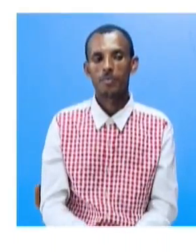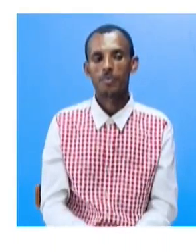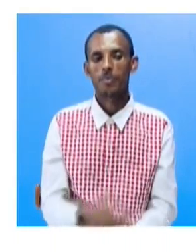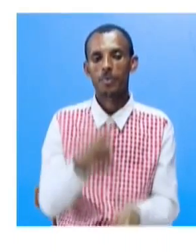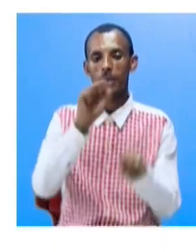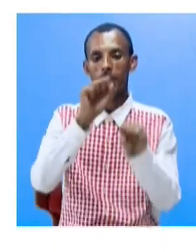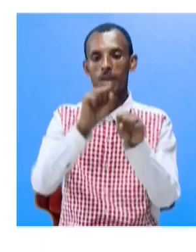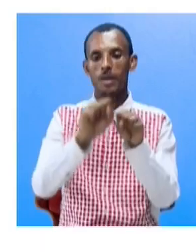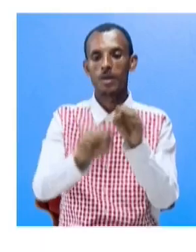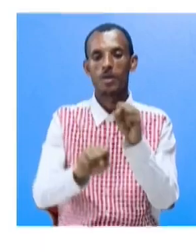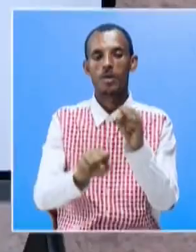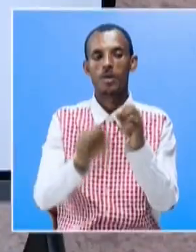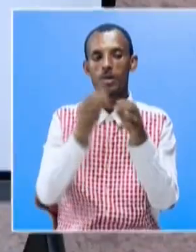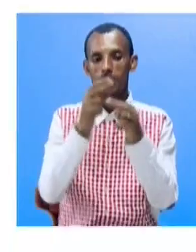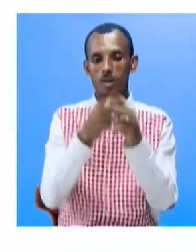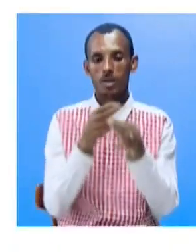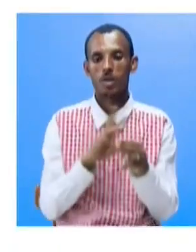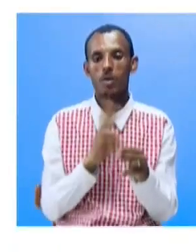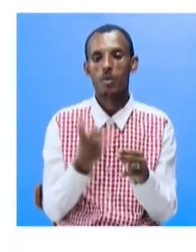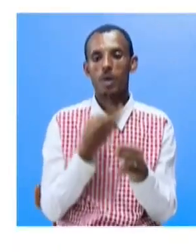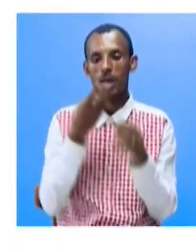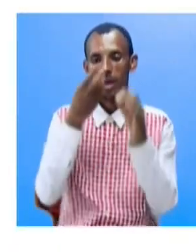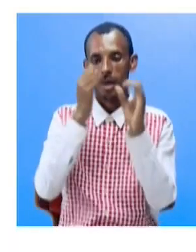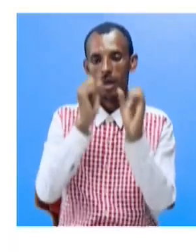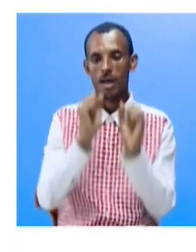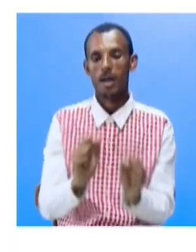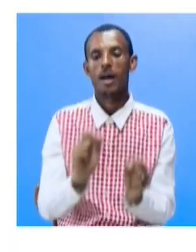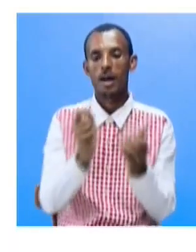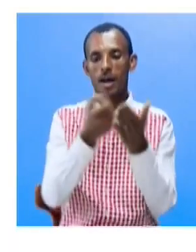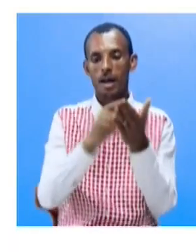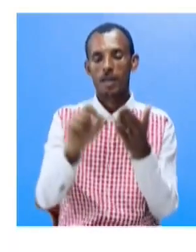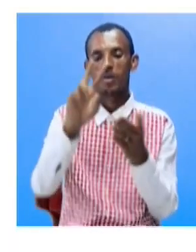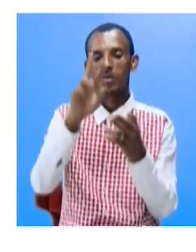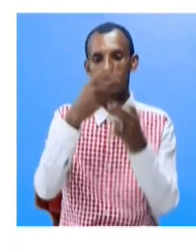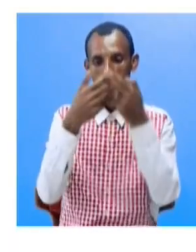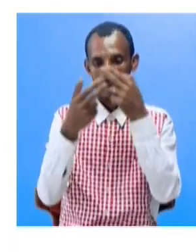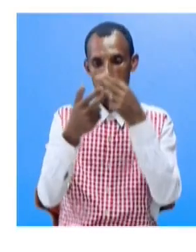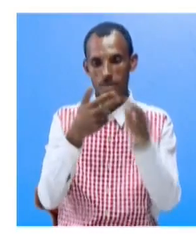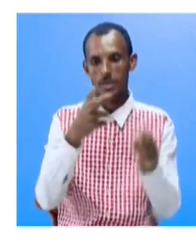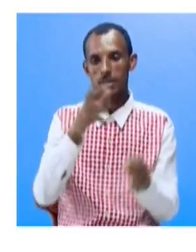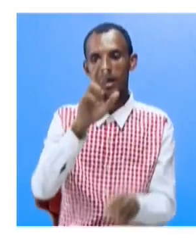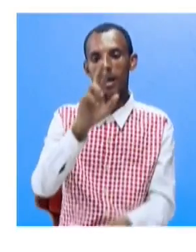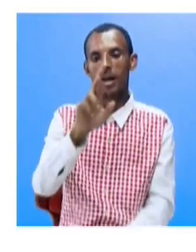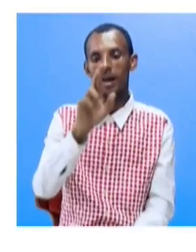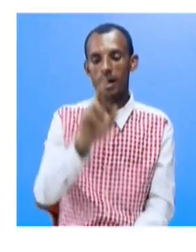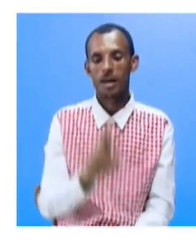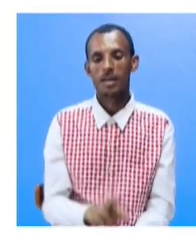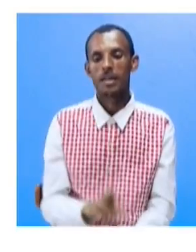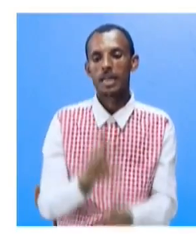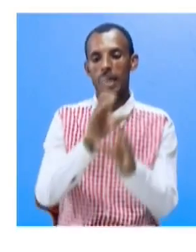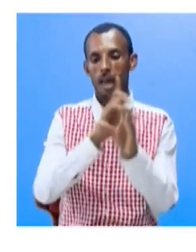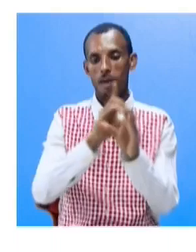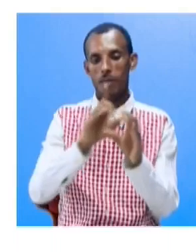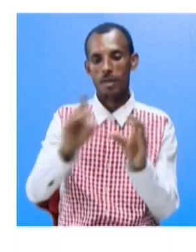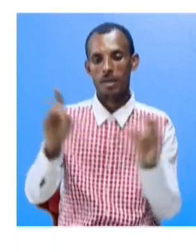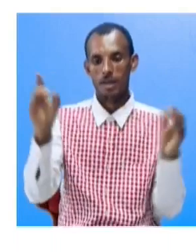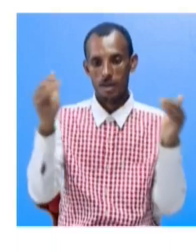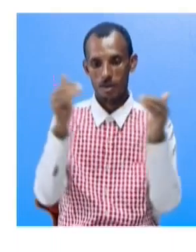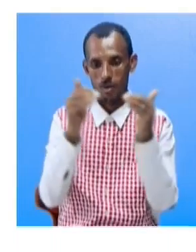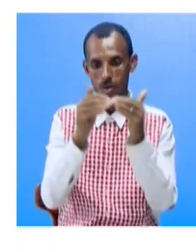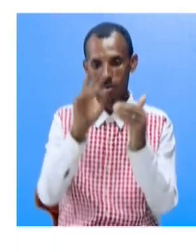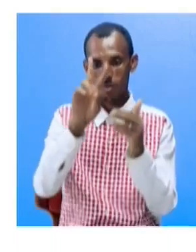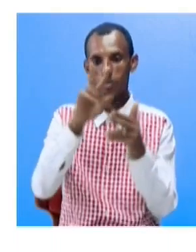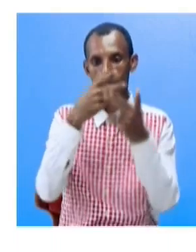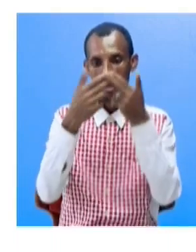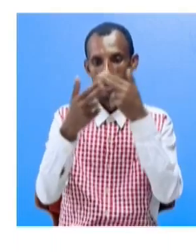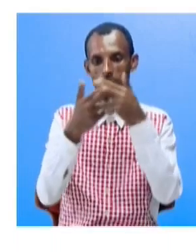So in short, we can write this form. D is twice of r. Diameter is twice of